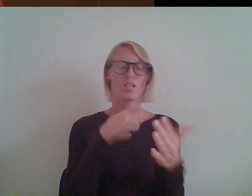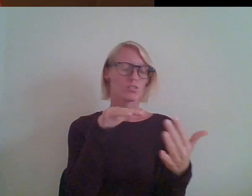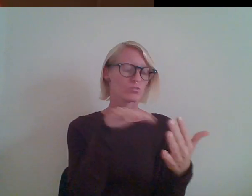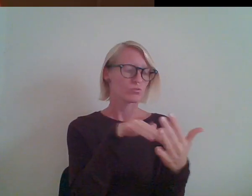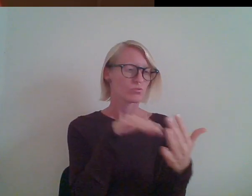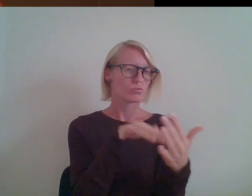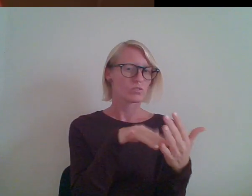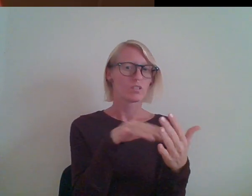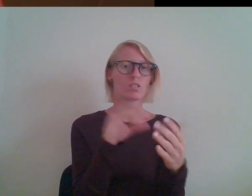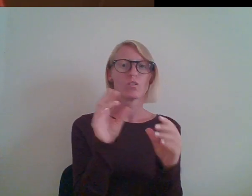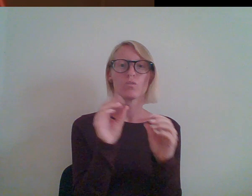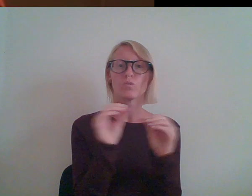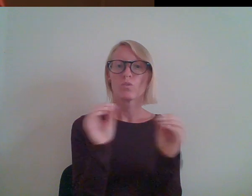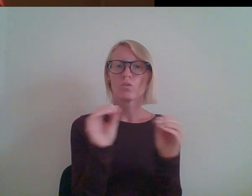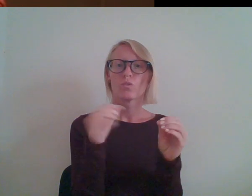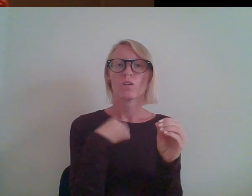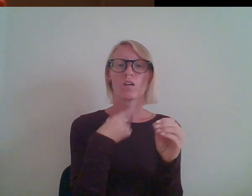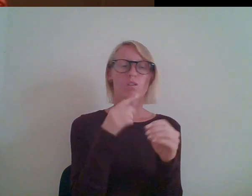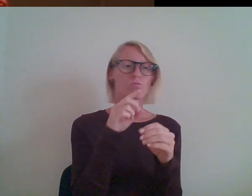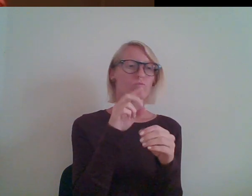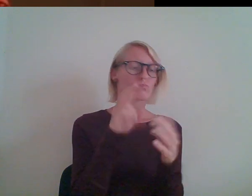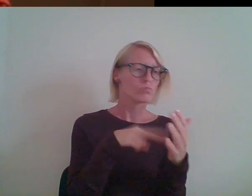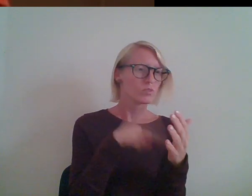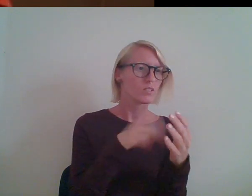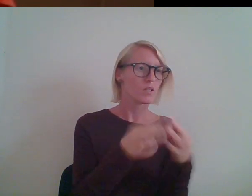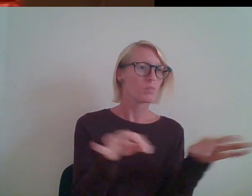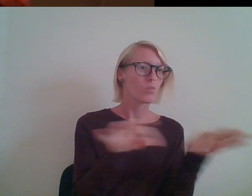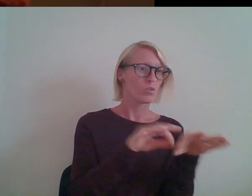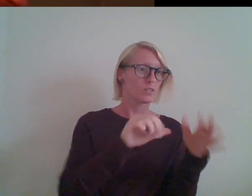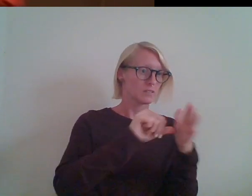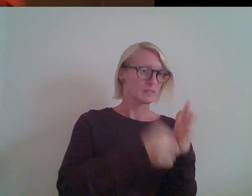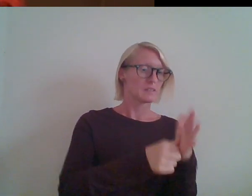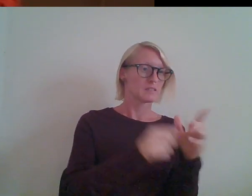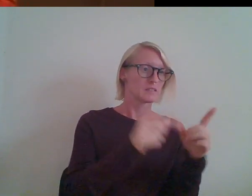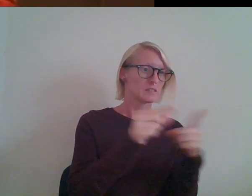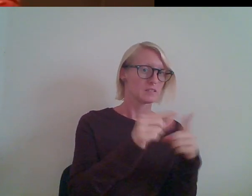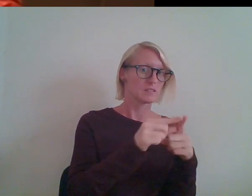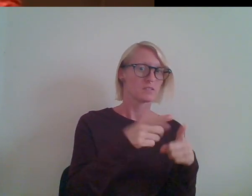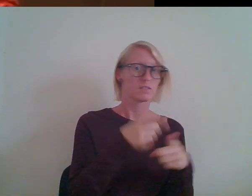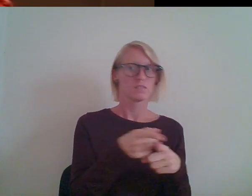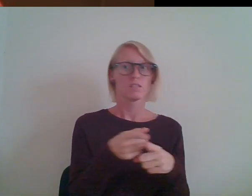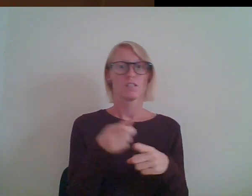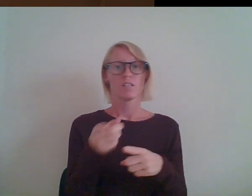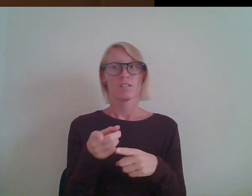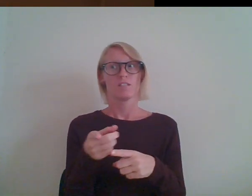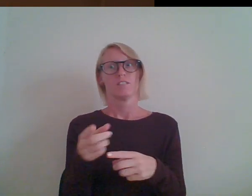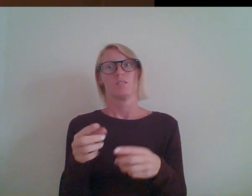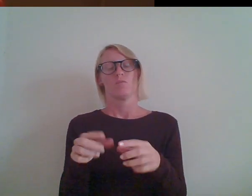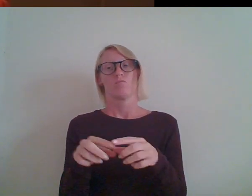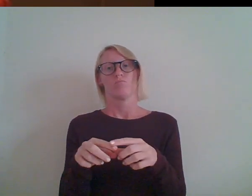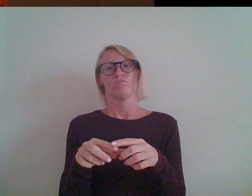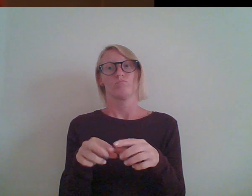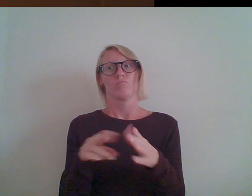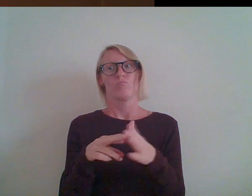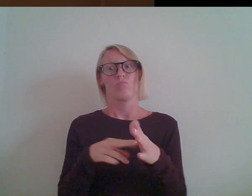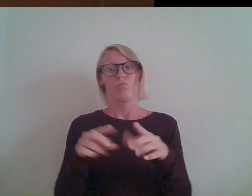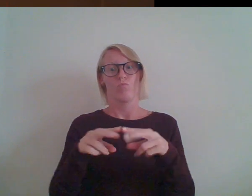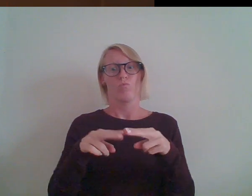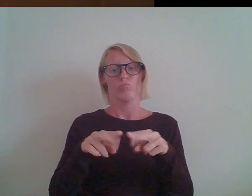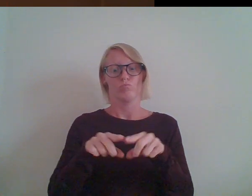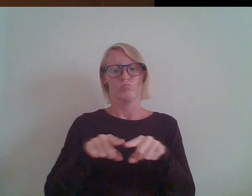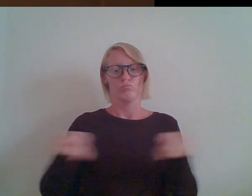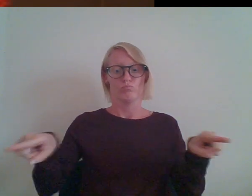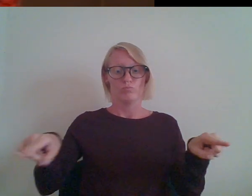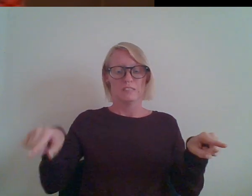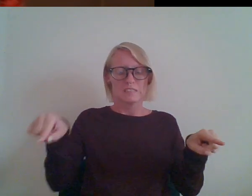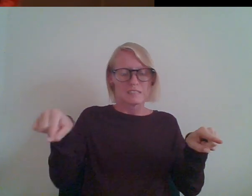No, I'm reading for the most important things. Zip, zip, zip. And some of you get out rulers to make it really neat. Take hours to make pretty